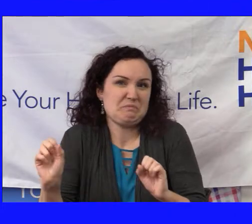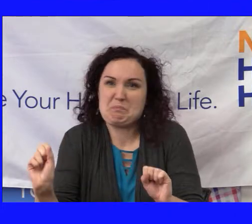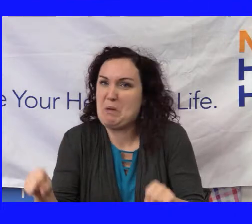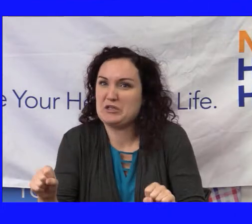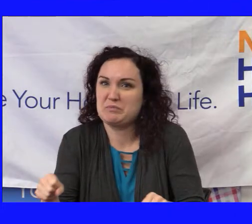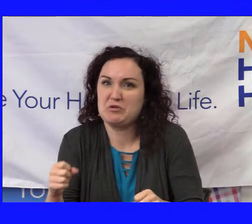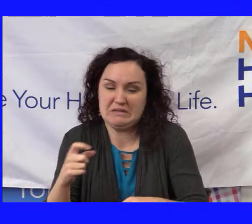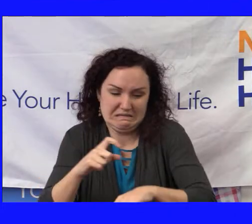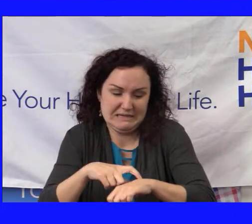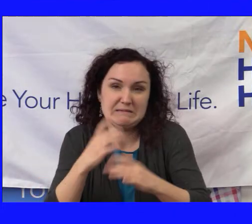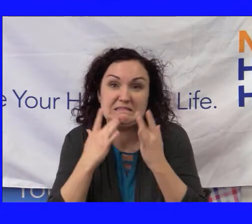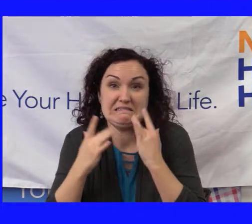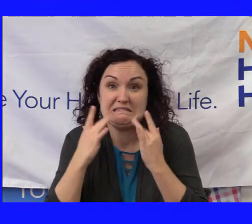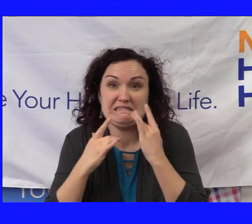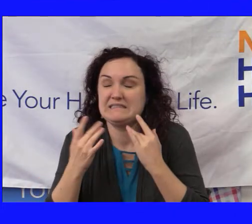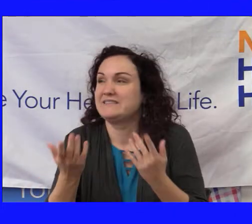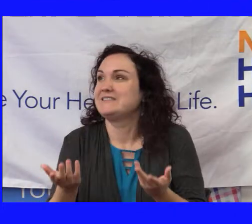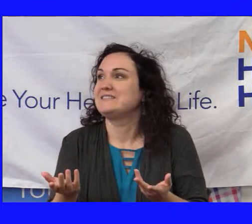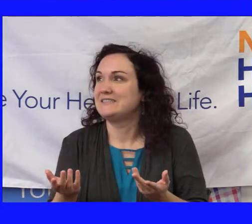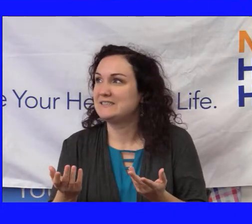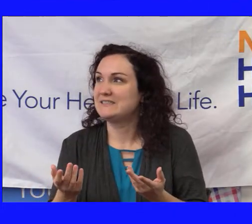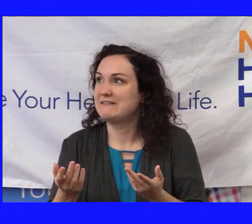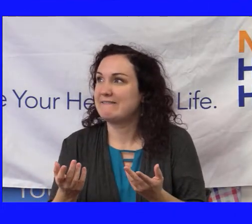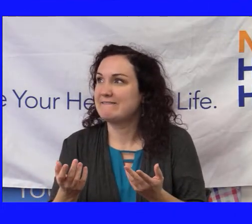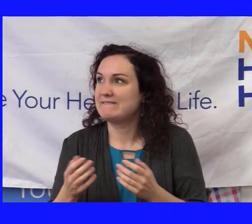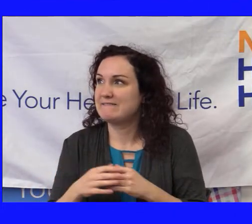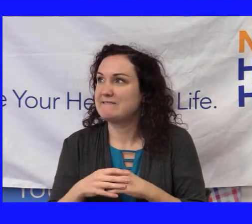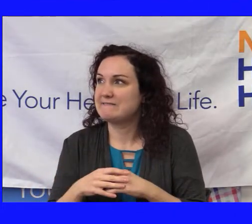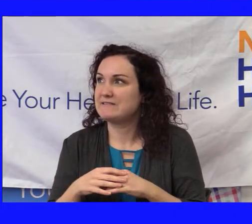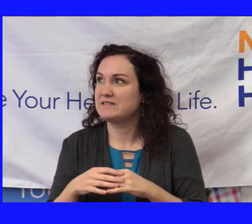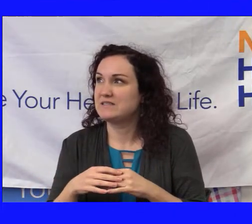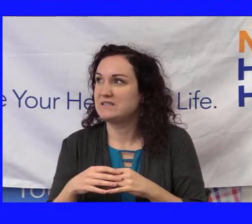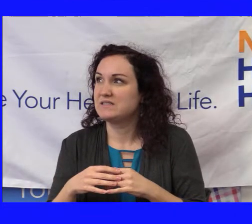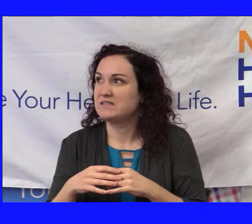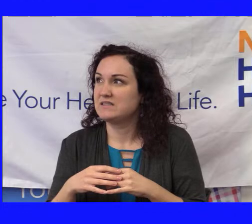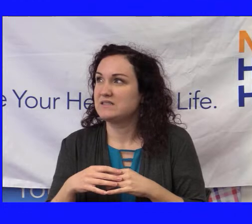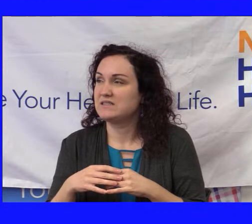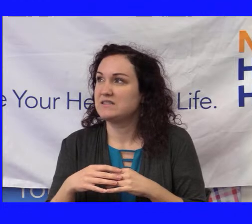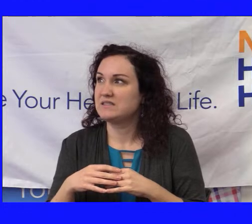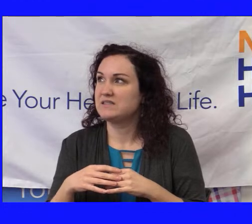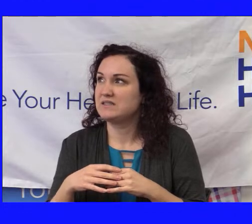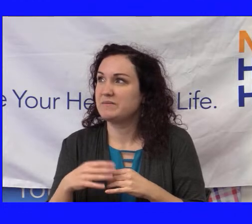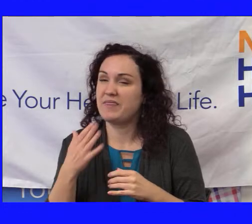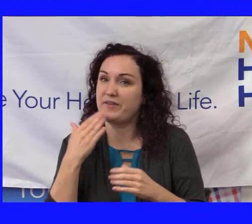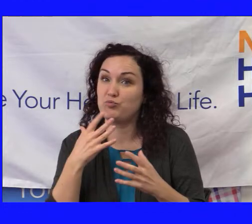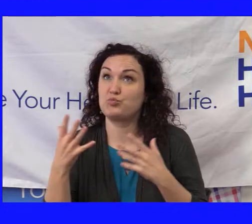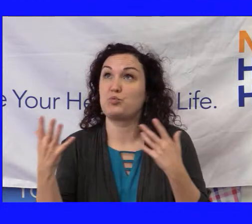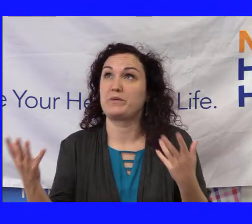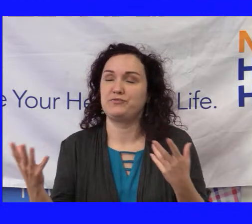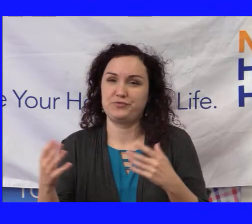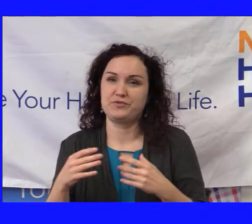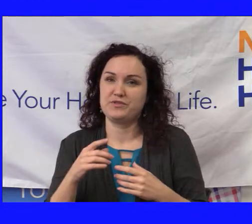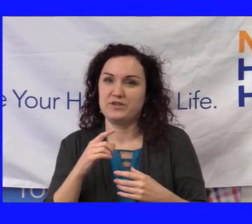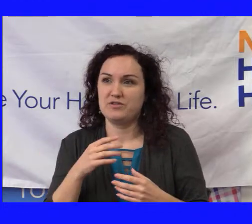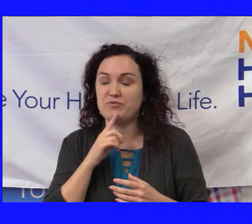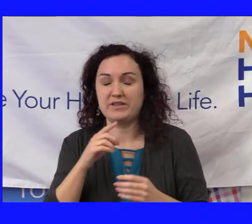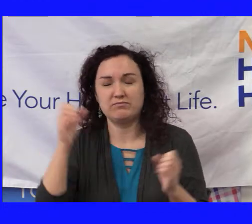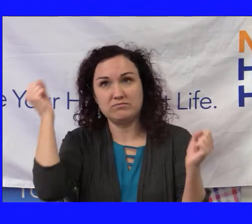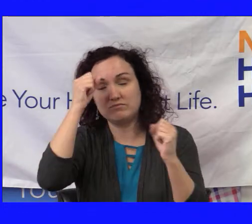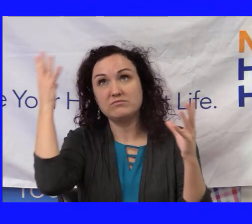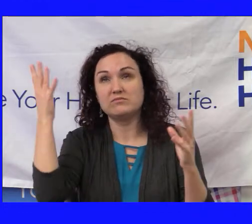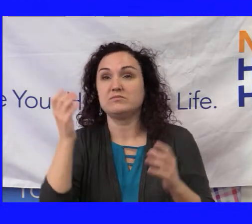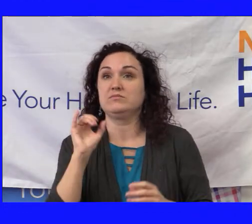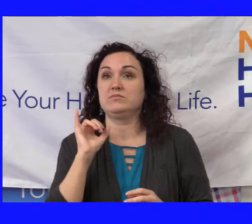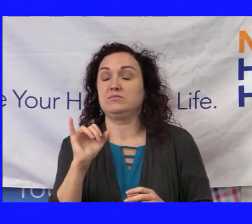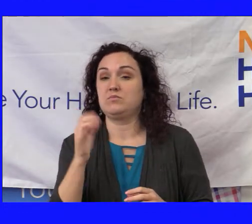because we really are, I think, running against the time issue. But Dr. Badner, thank you so much. I think it's really enlightening. Thank you all